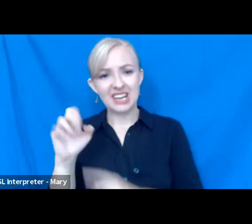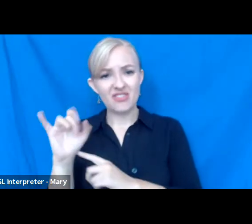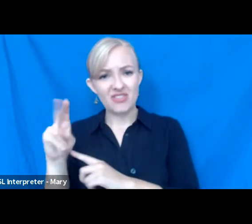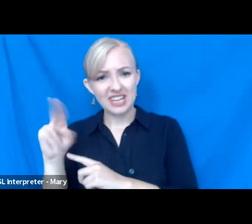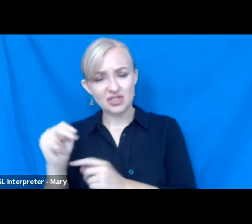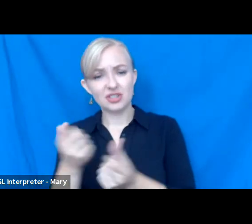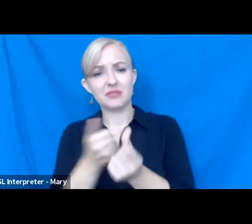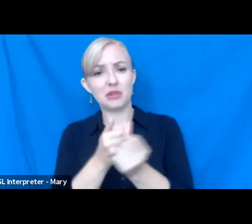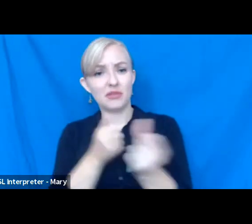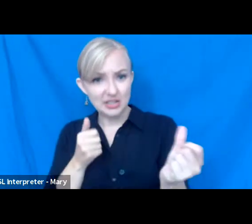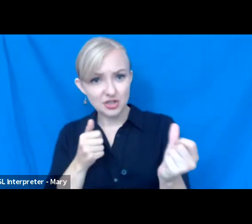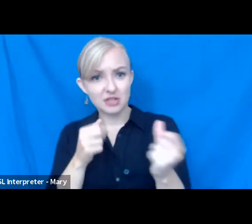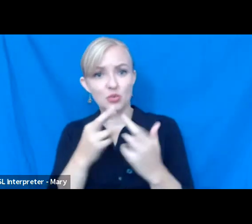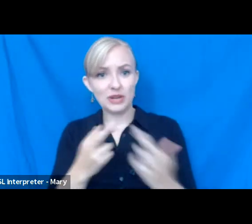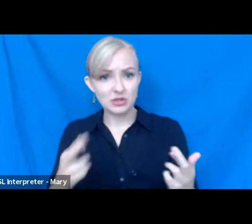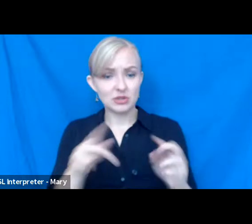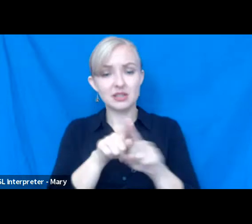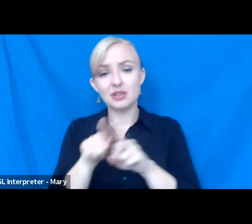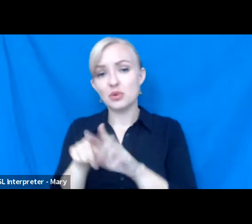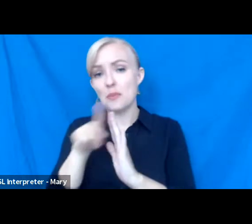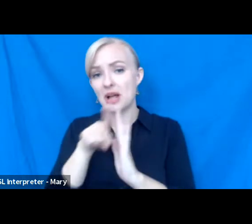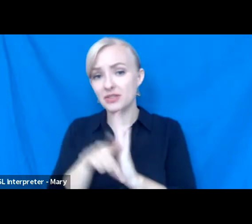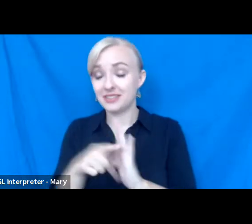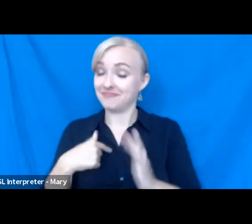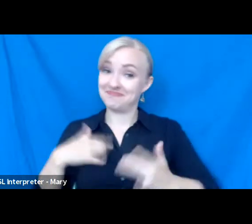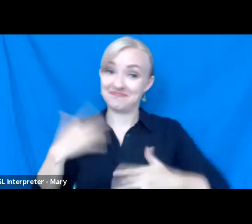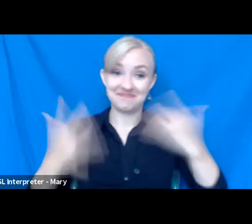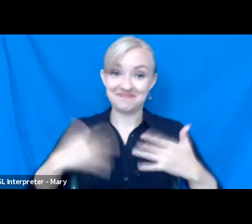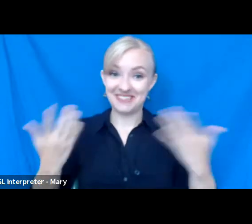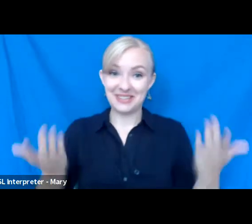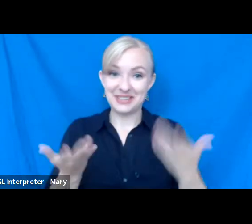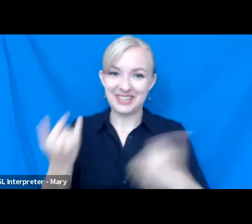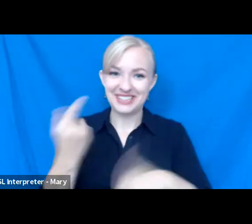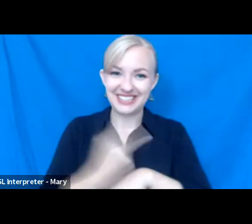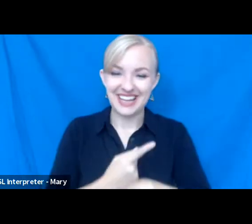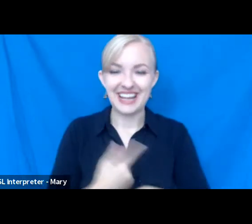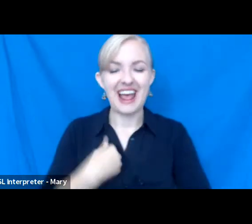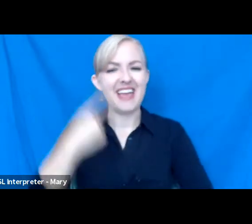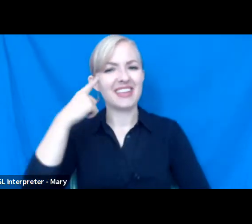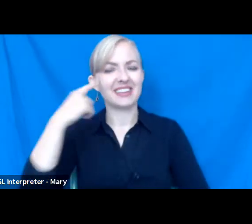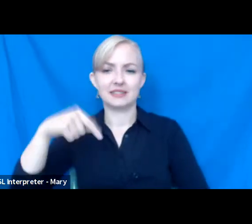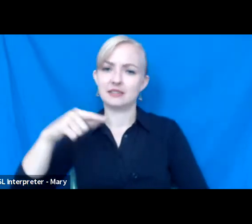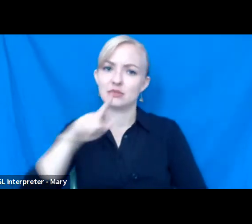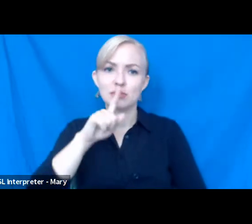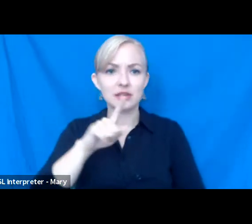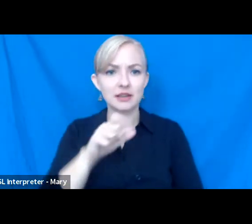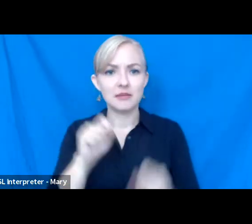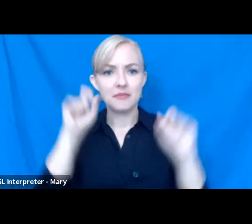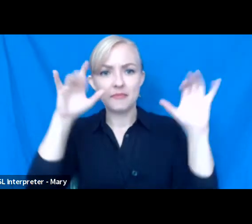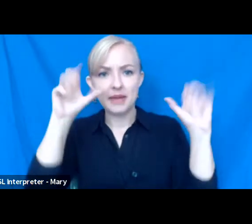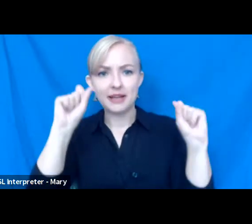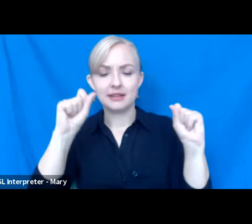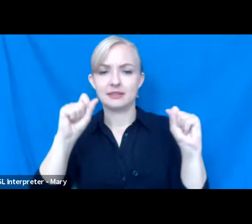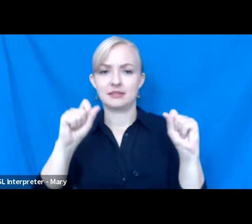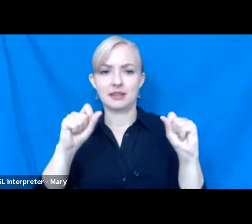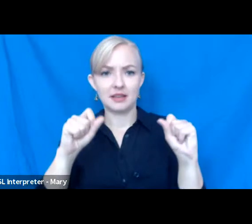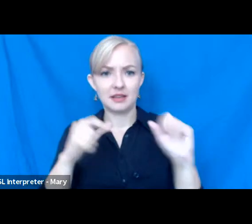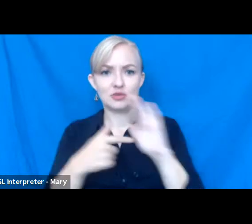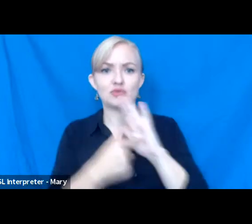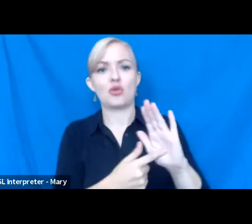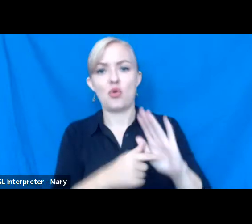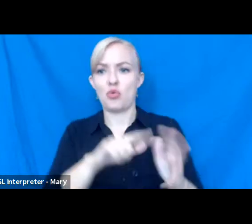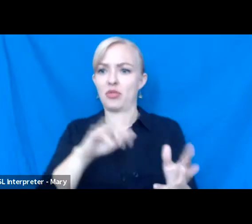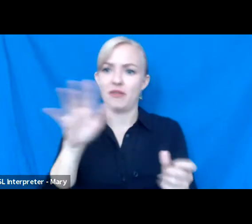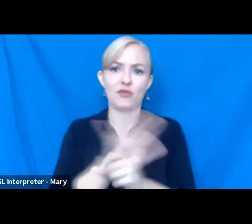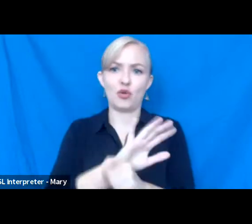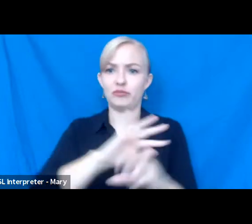and policies. I'm really excited to be here today. I think it's a terrific exemplar of the whole of government approach that we've been taking